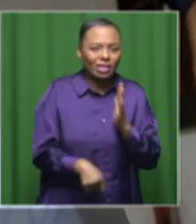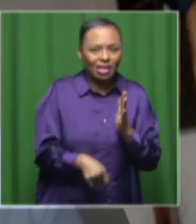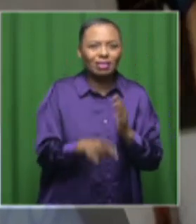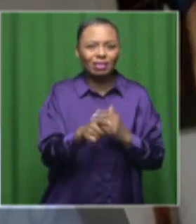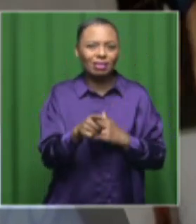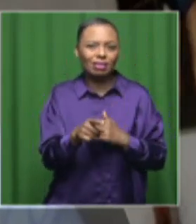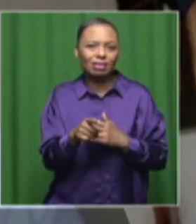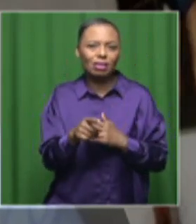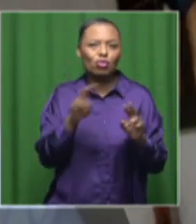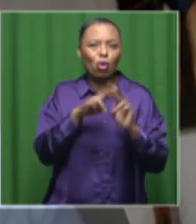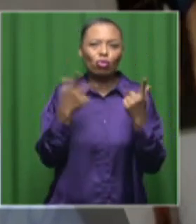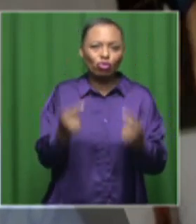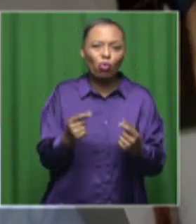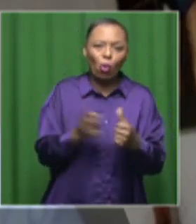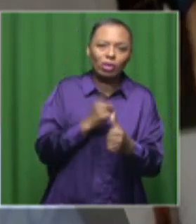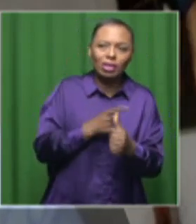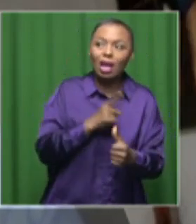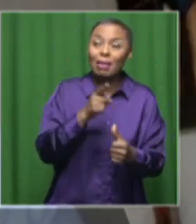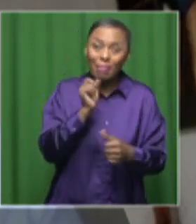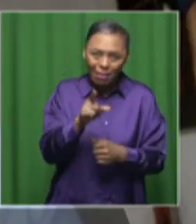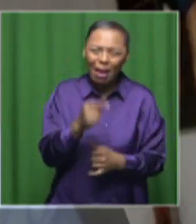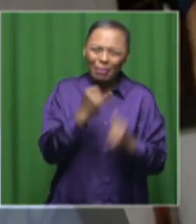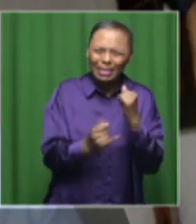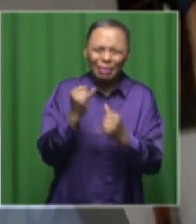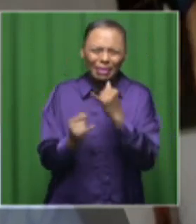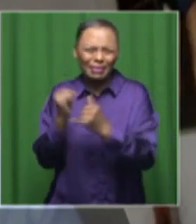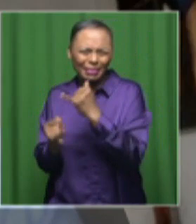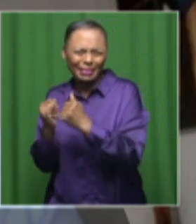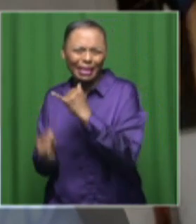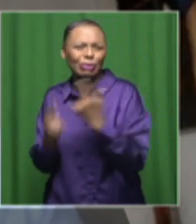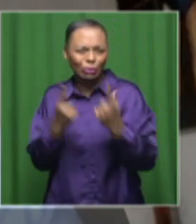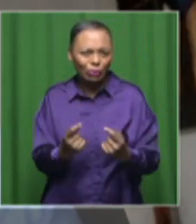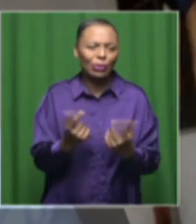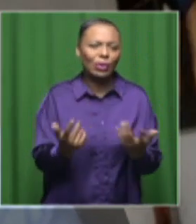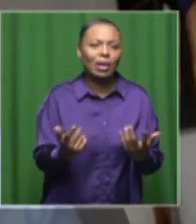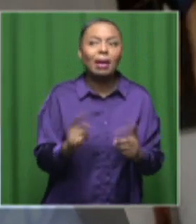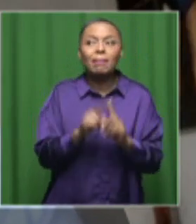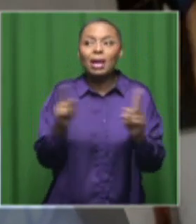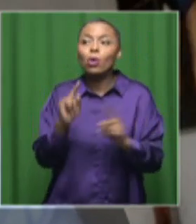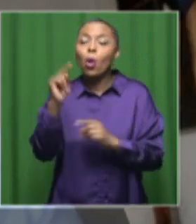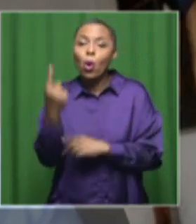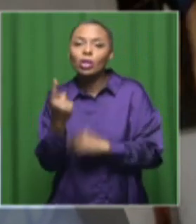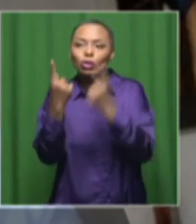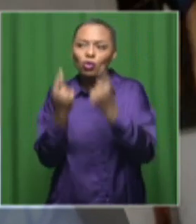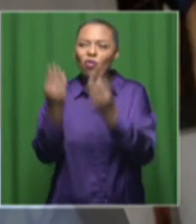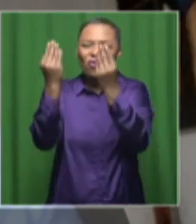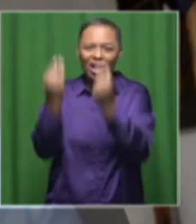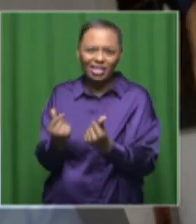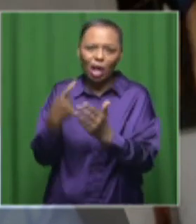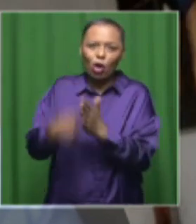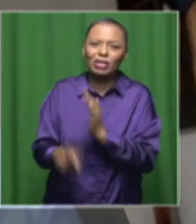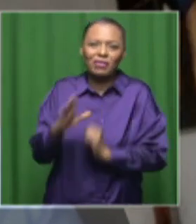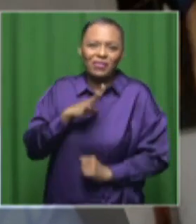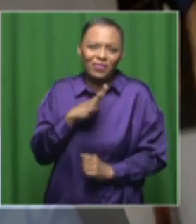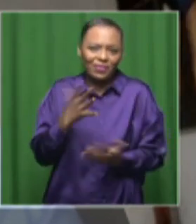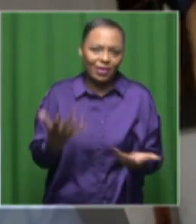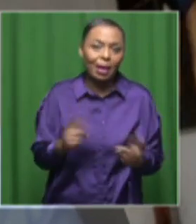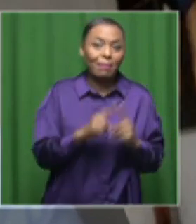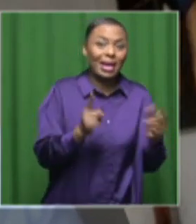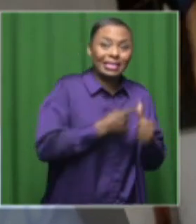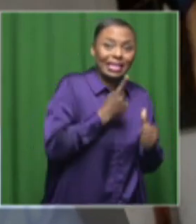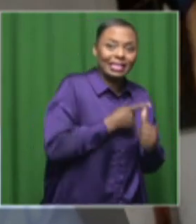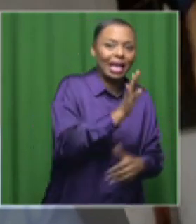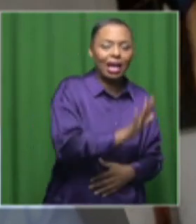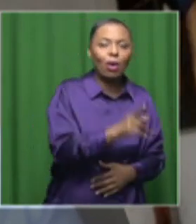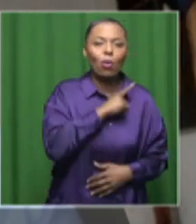census, the cost of all those mistakes that Duma has pointed to, and we could only do the financial cost. We couldn't take into account the cost